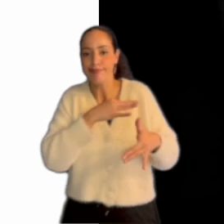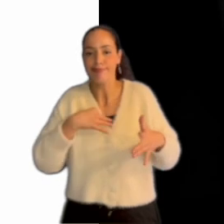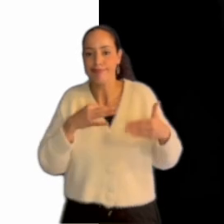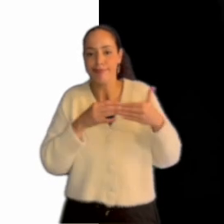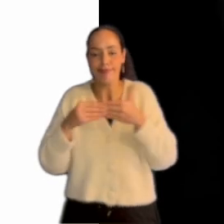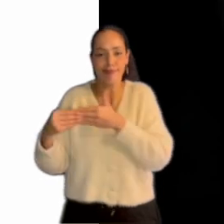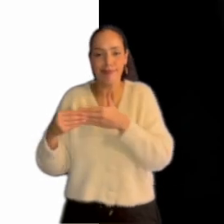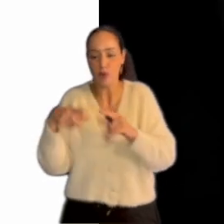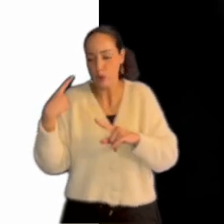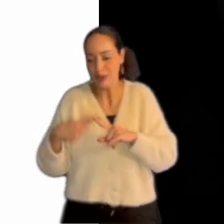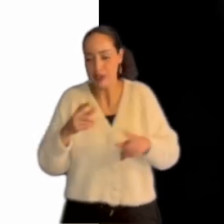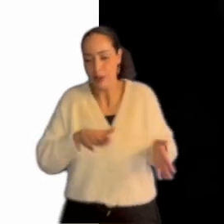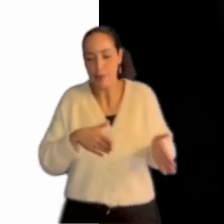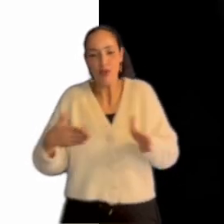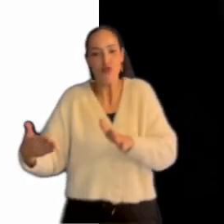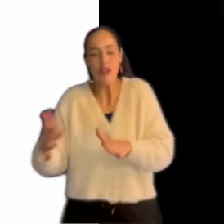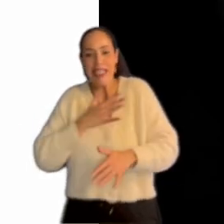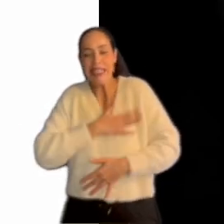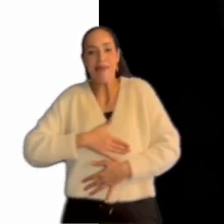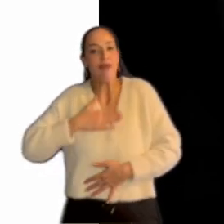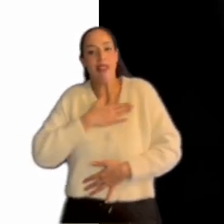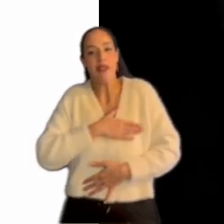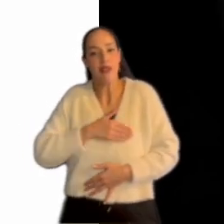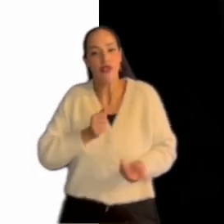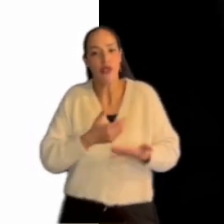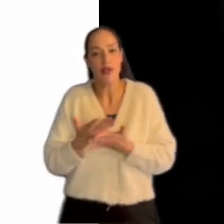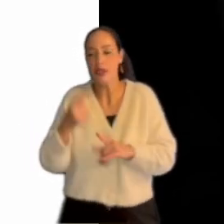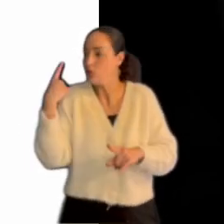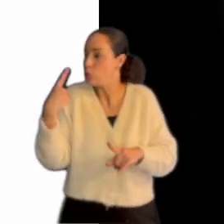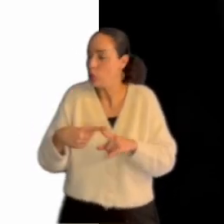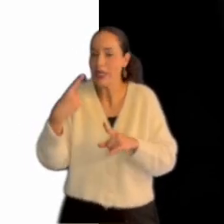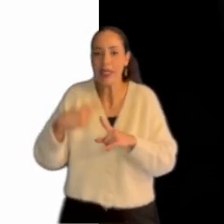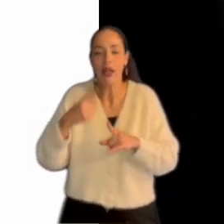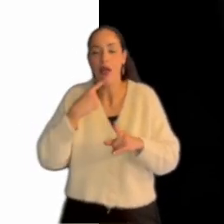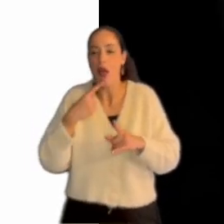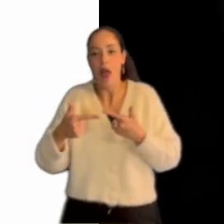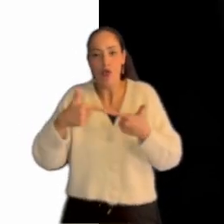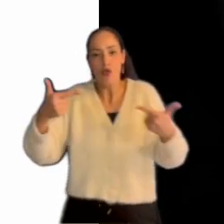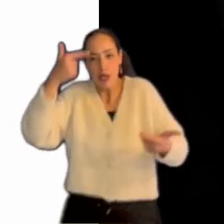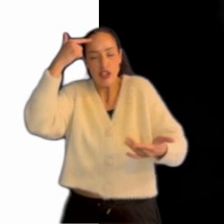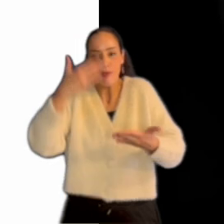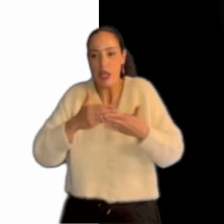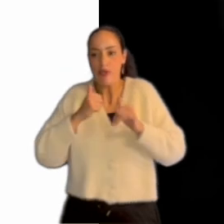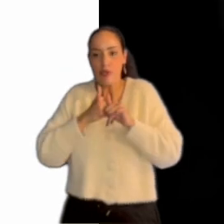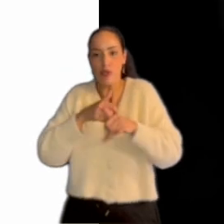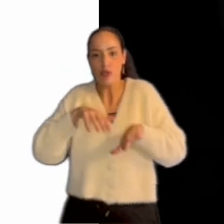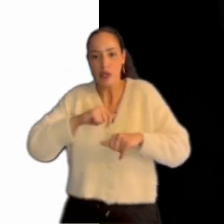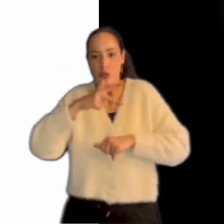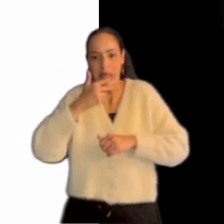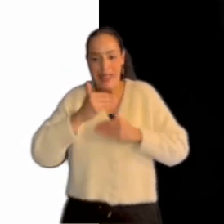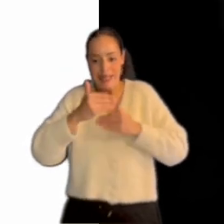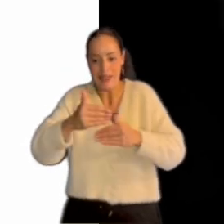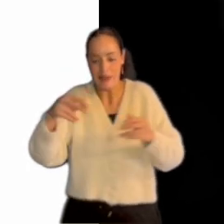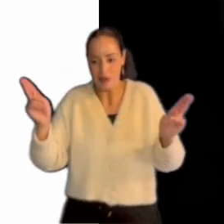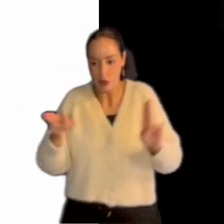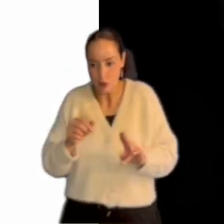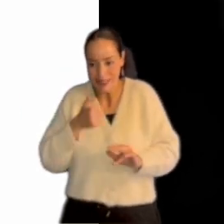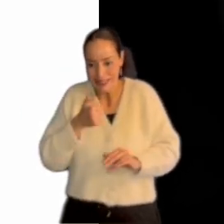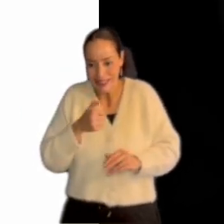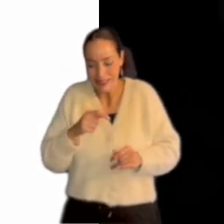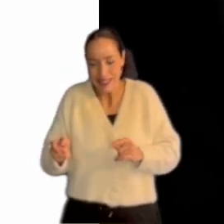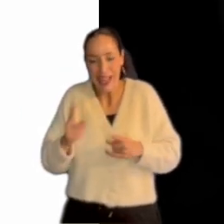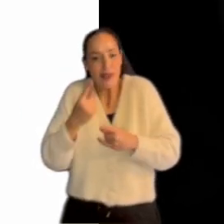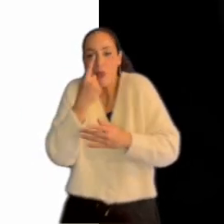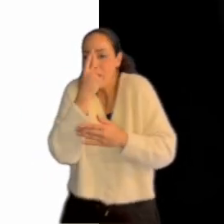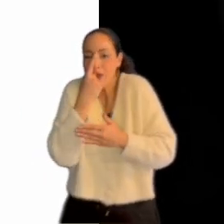6, and eventually we were only able to offer 4. Conversations with practitioners were tough. They would regularly ask for more sessions, concerned